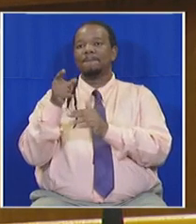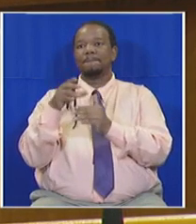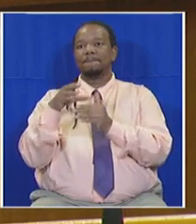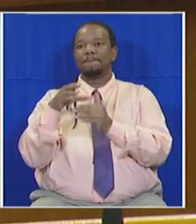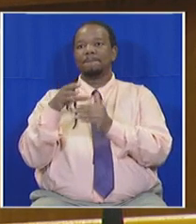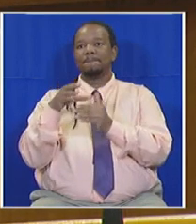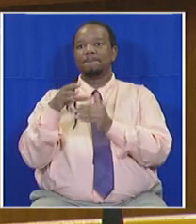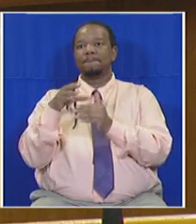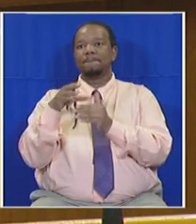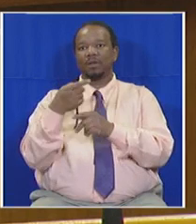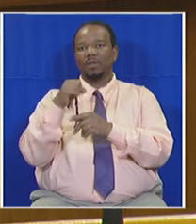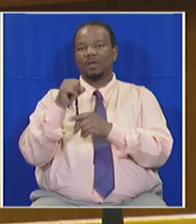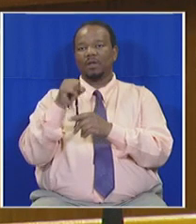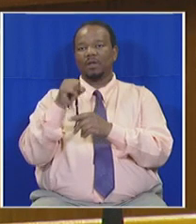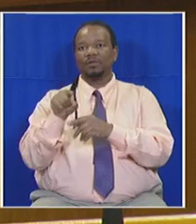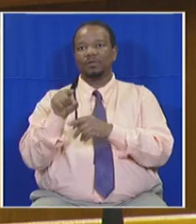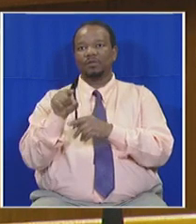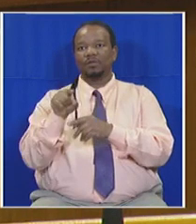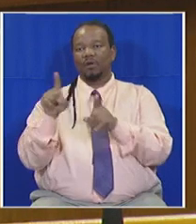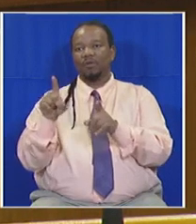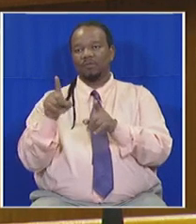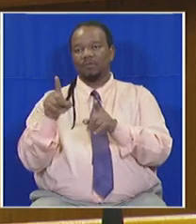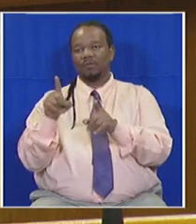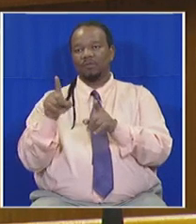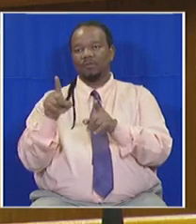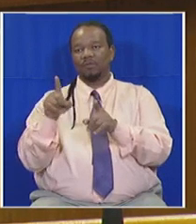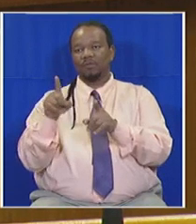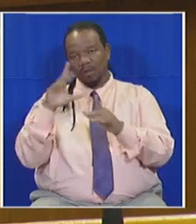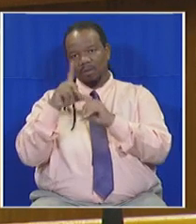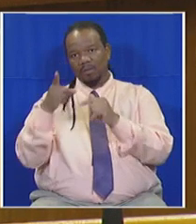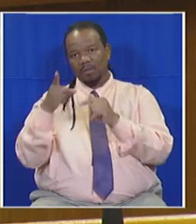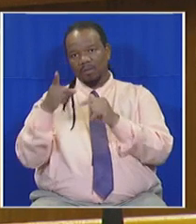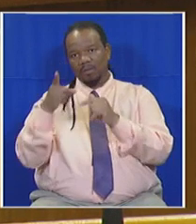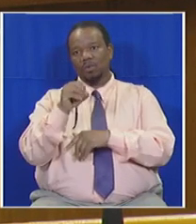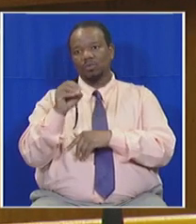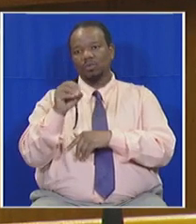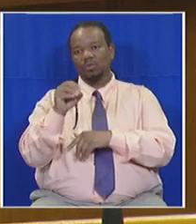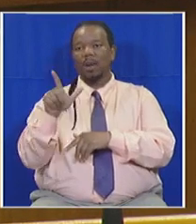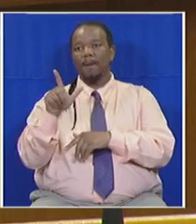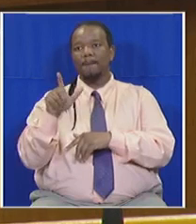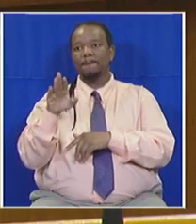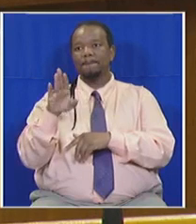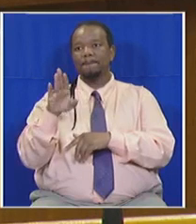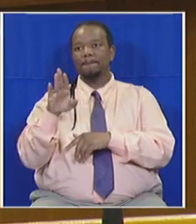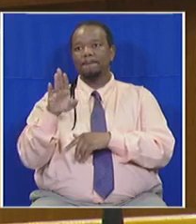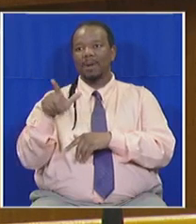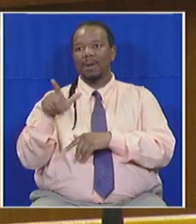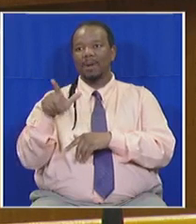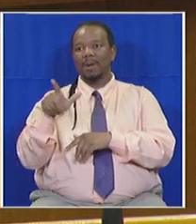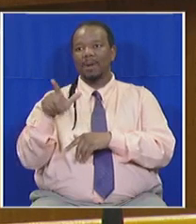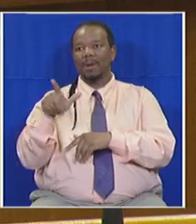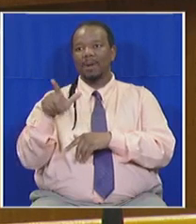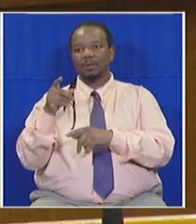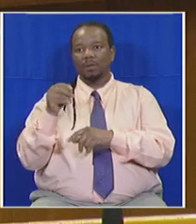General of the South African Native National Congress, Sol Plaatje, wrote, I quote, "Awaking on Friday